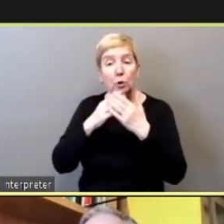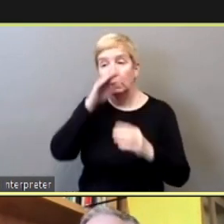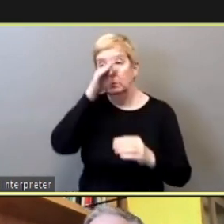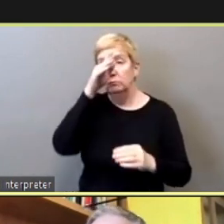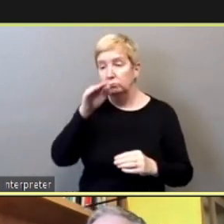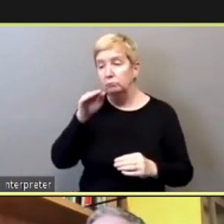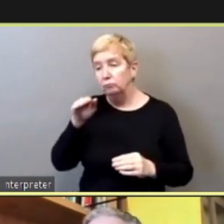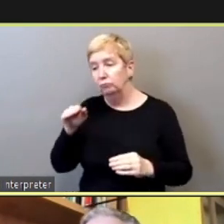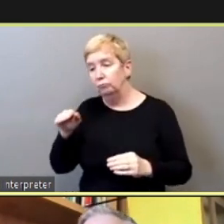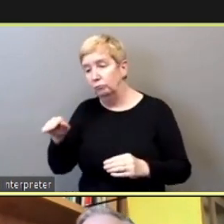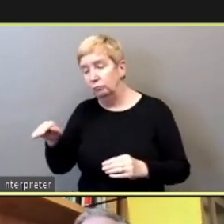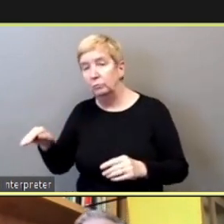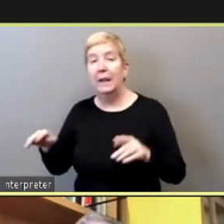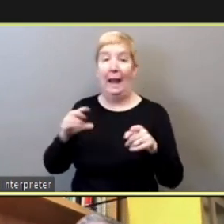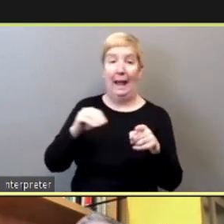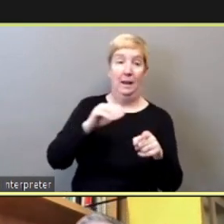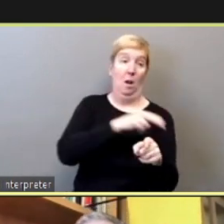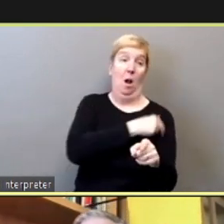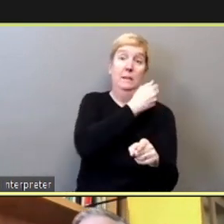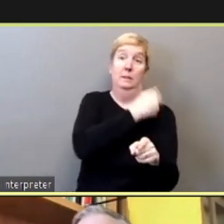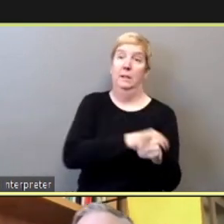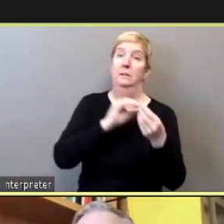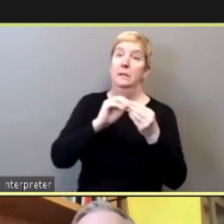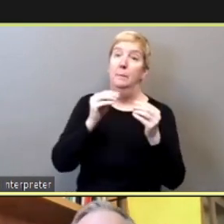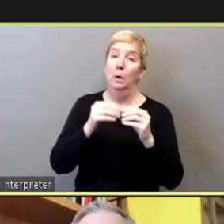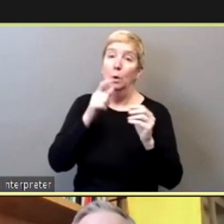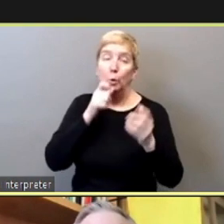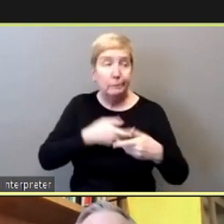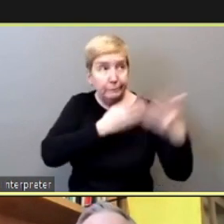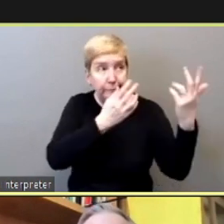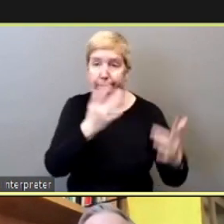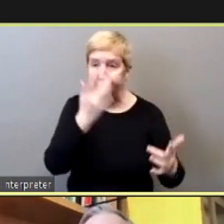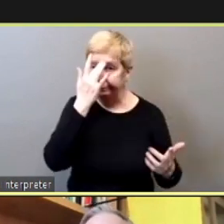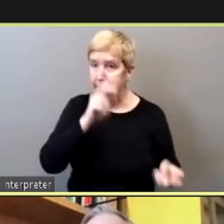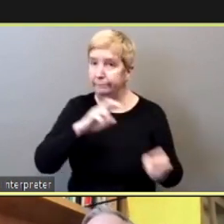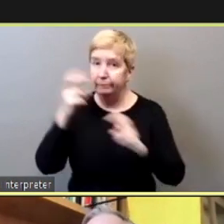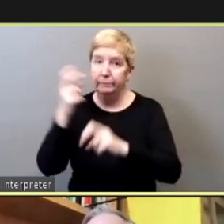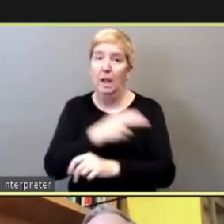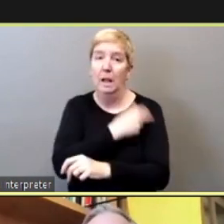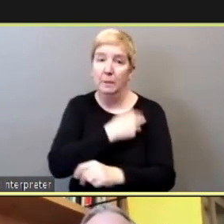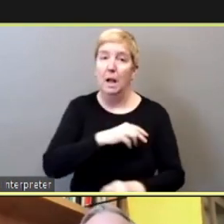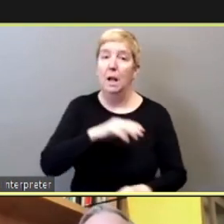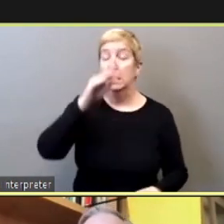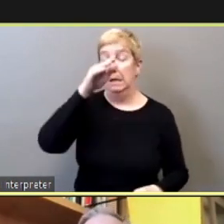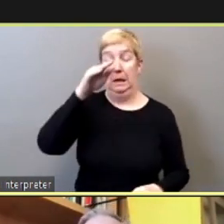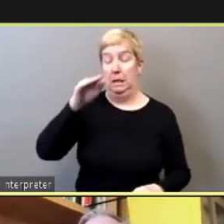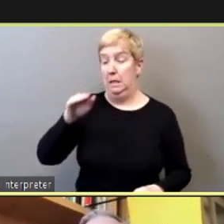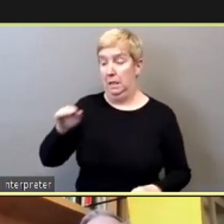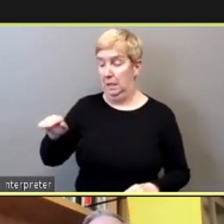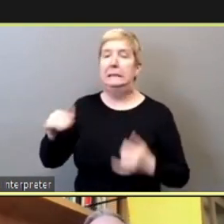for our hospitals is surprisingly, hospitals still somewhat full, particularly in Albuquerque, with